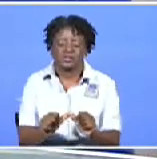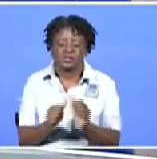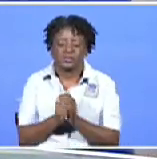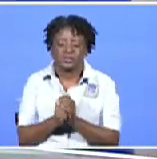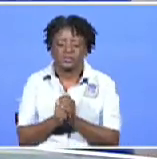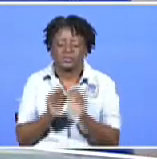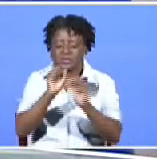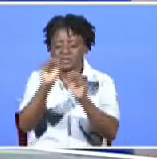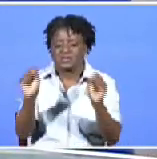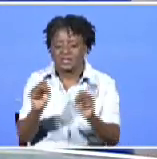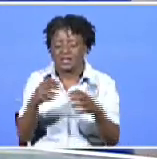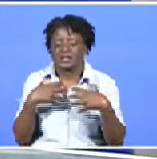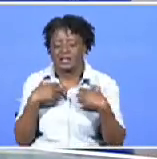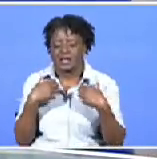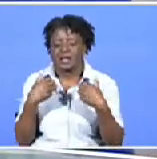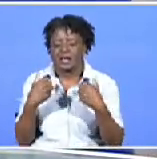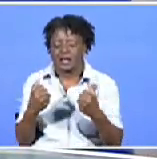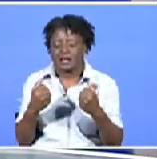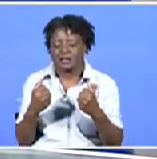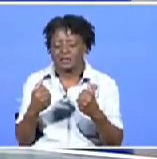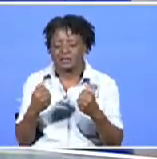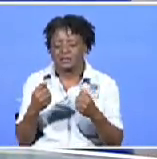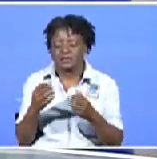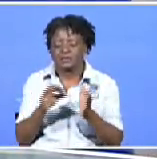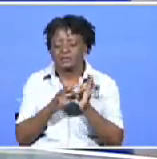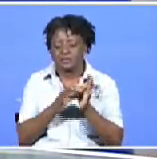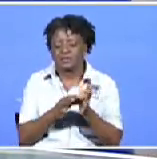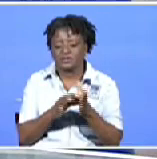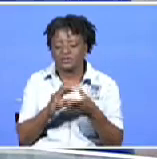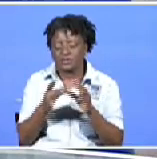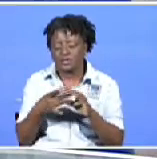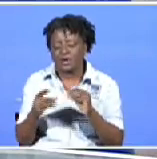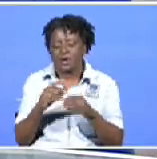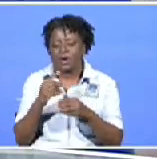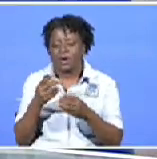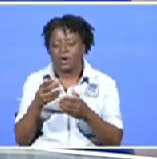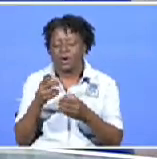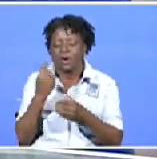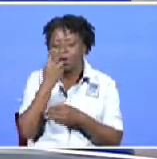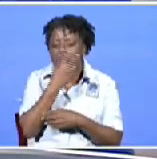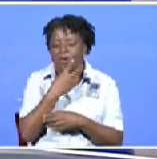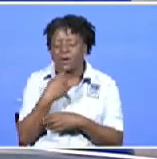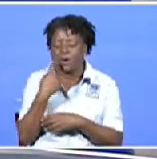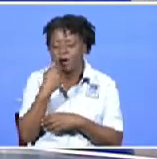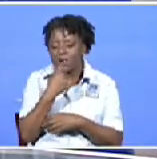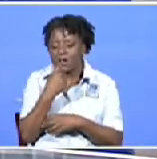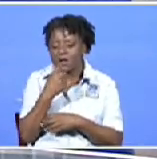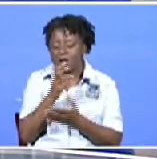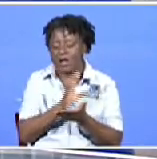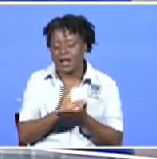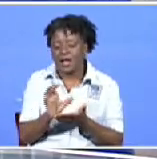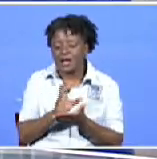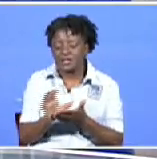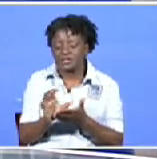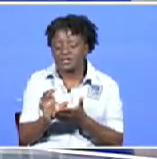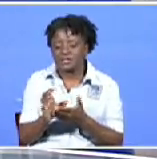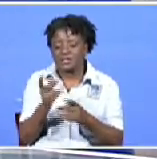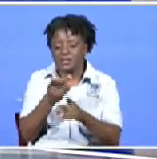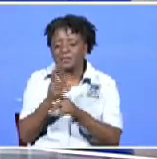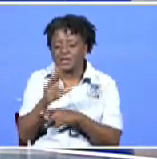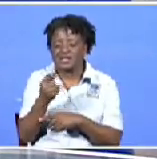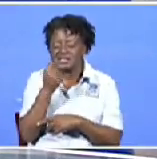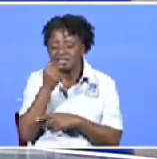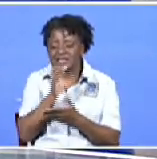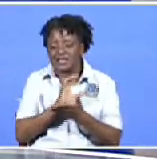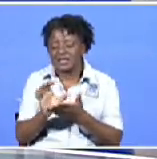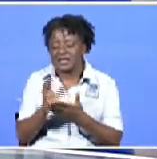Now to our Saturday health feature, oral hygiene. You may think it simply comes down to keeping your teeth clean and your breath fresh. But